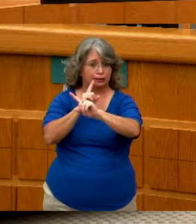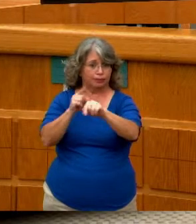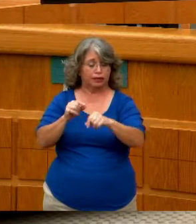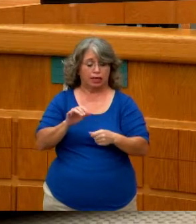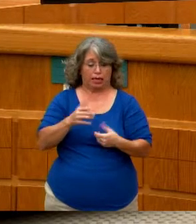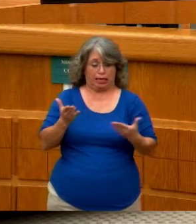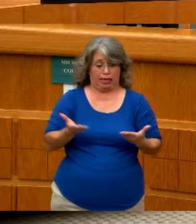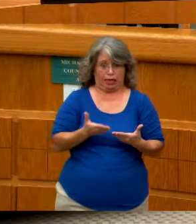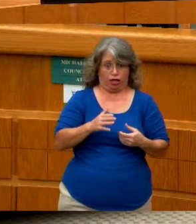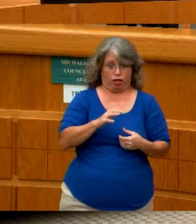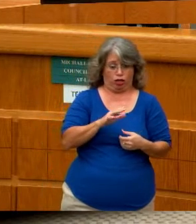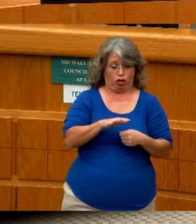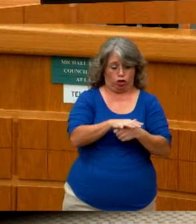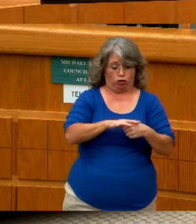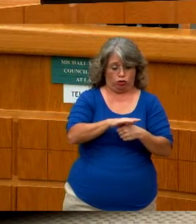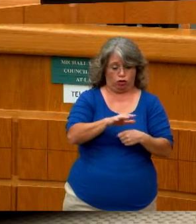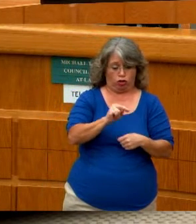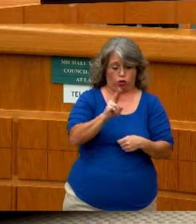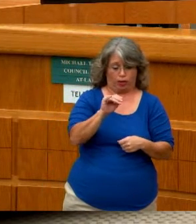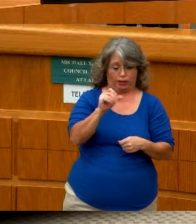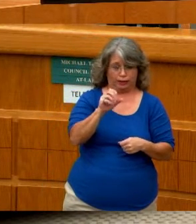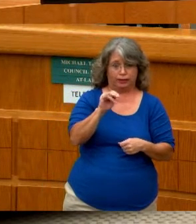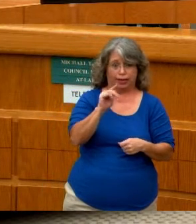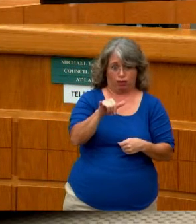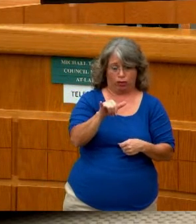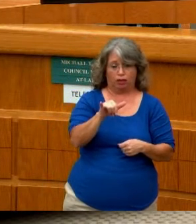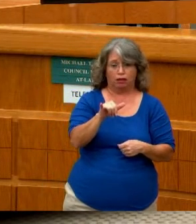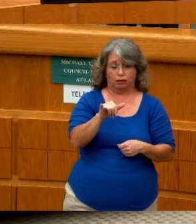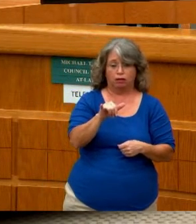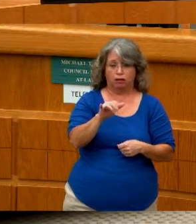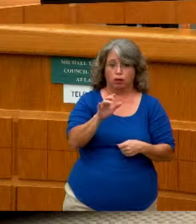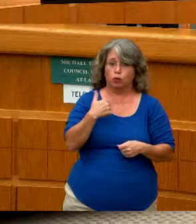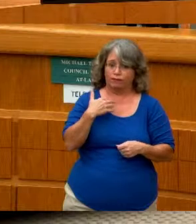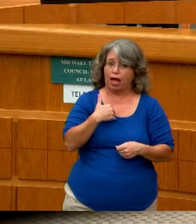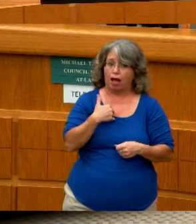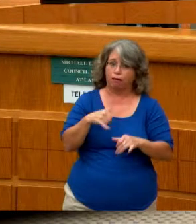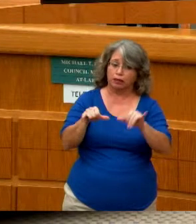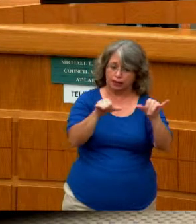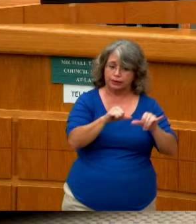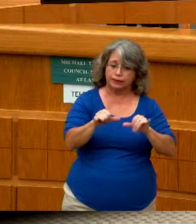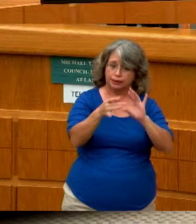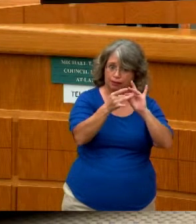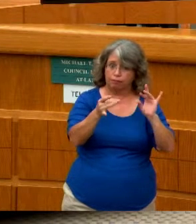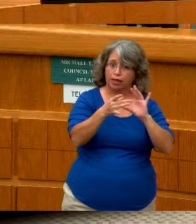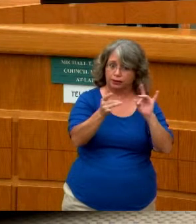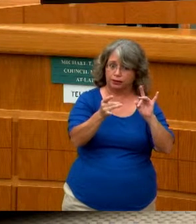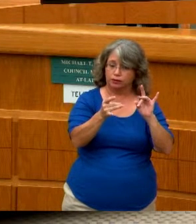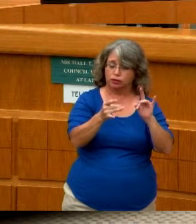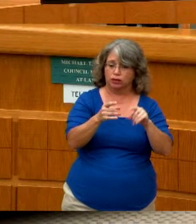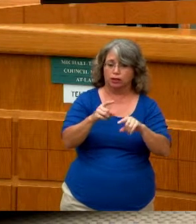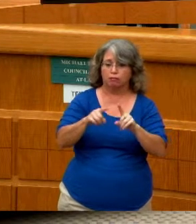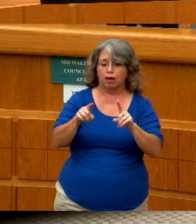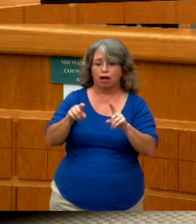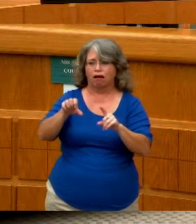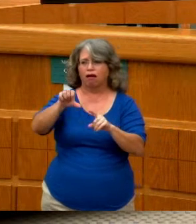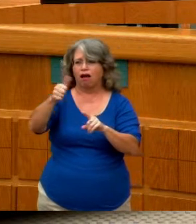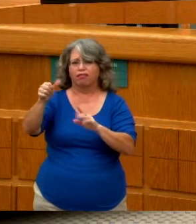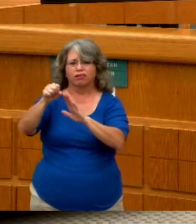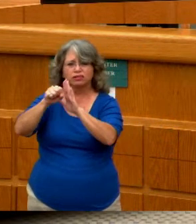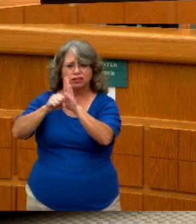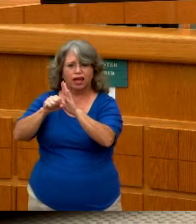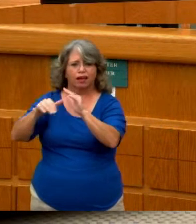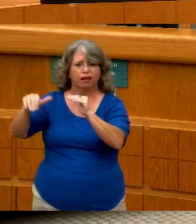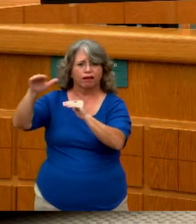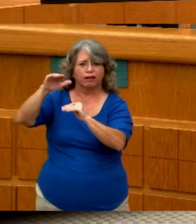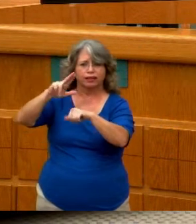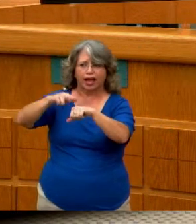Nueces County, the messaging has been consistent, and the mandate has been consistent. But then you look on television, you see what's going on. So